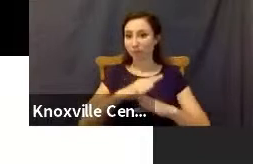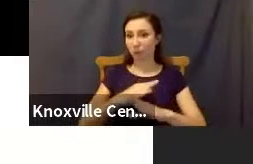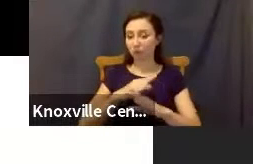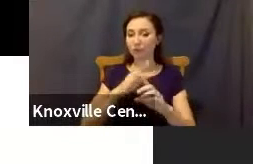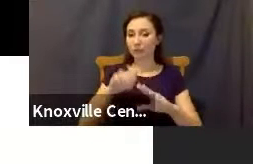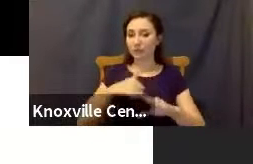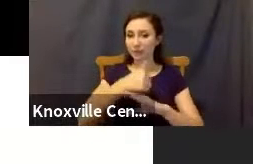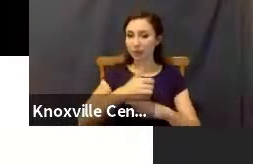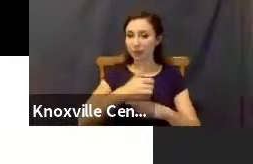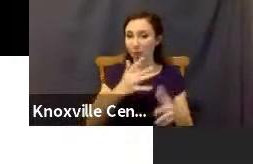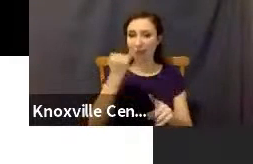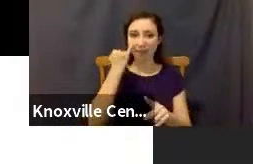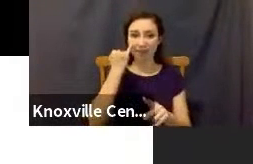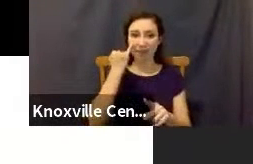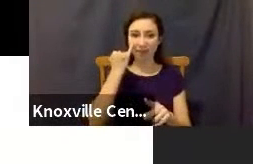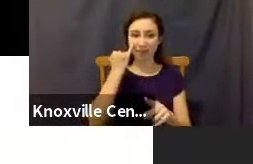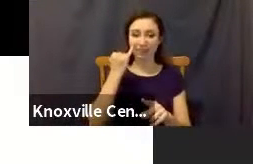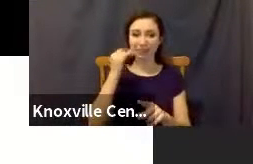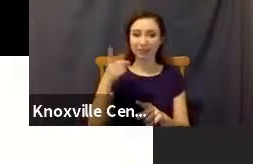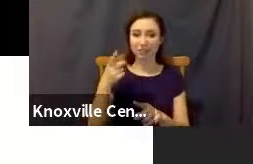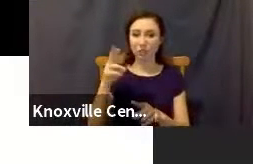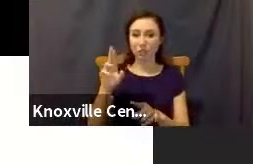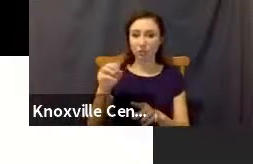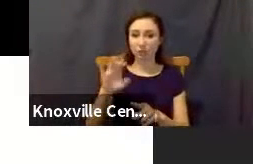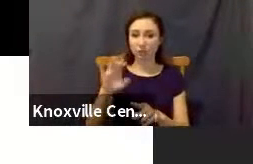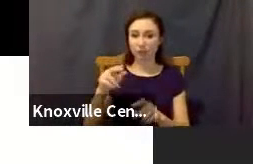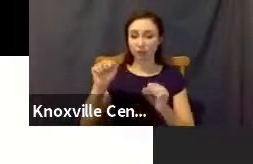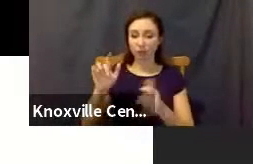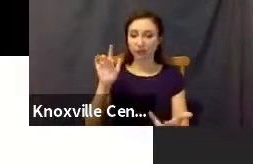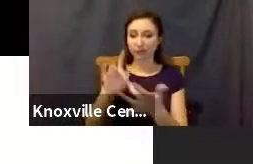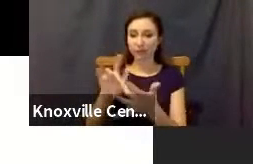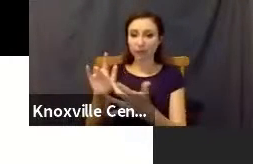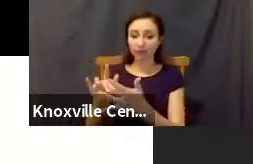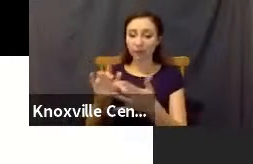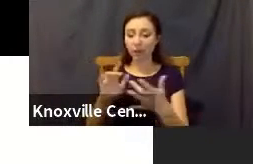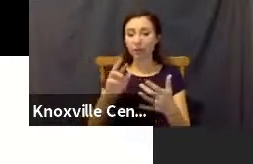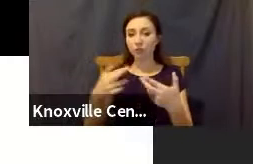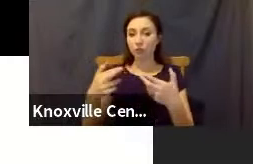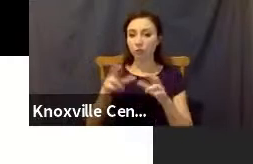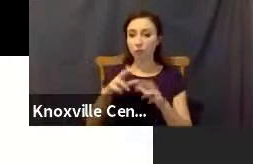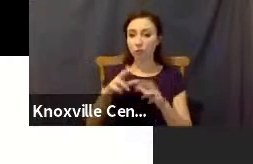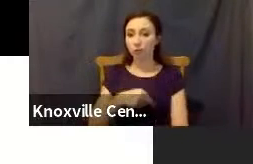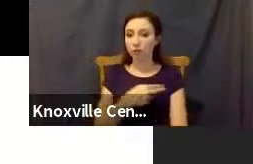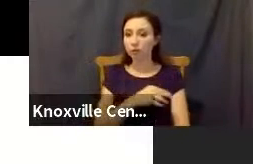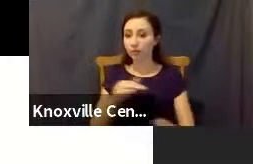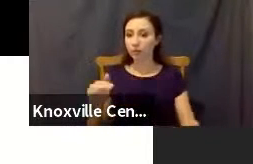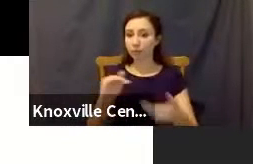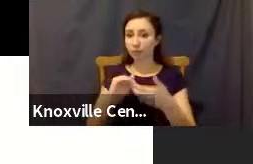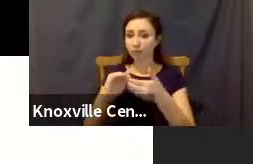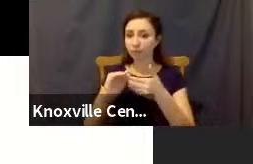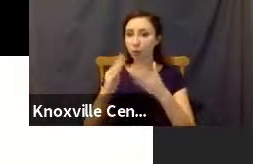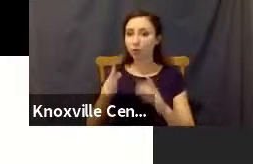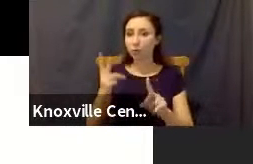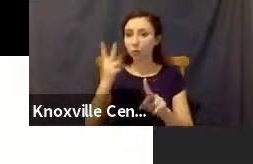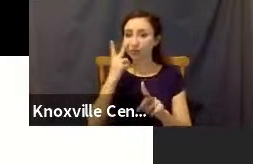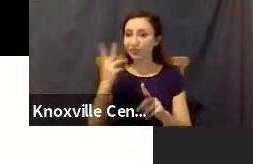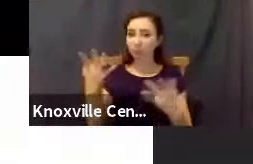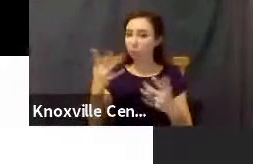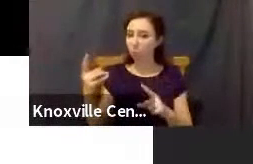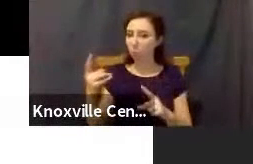if Dr. Shemia could reach out to some of the other regional hospital partners to see, you know, what really makes sense when we're looking